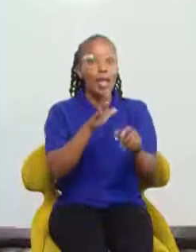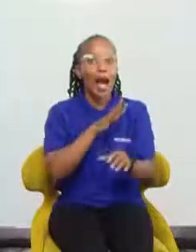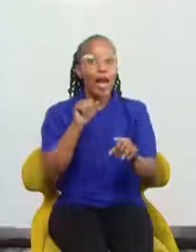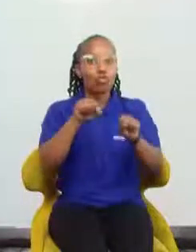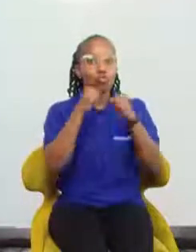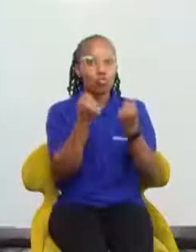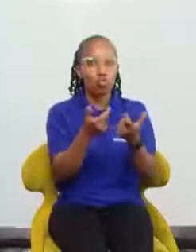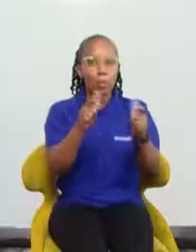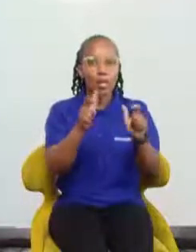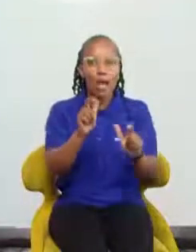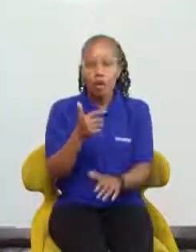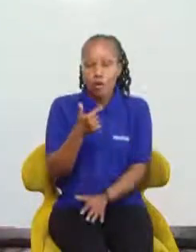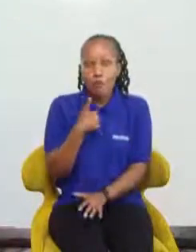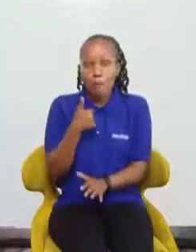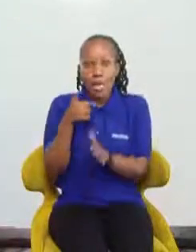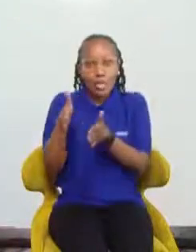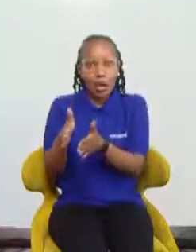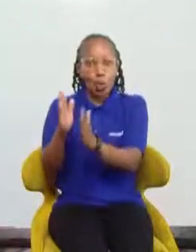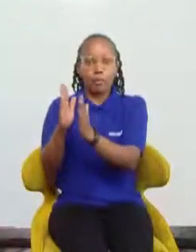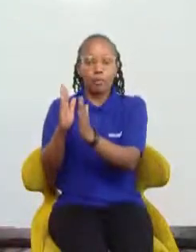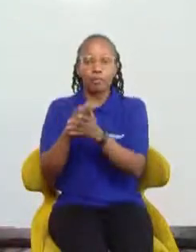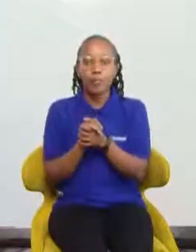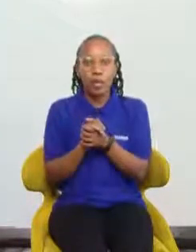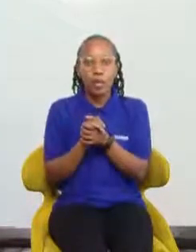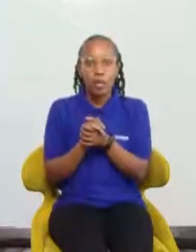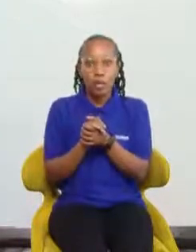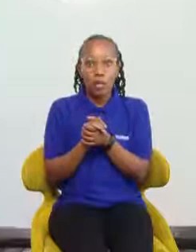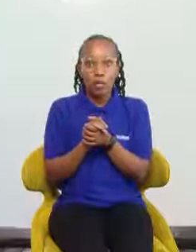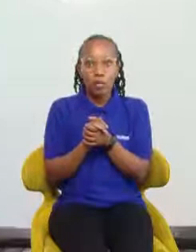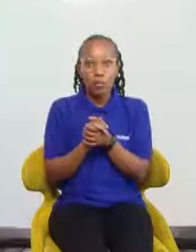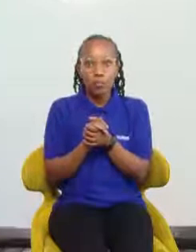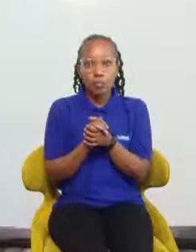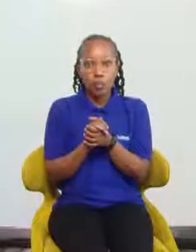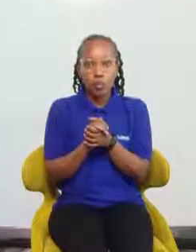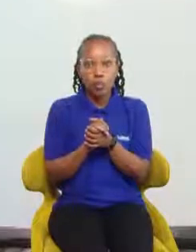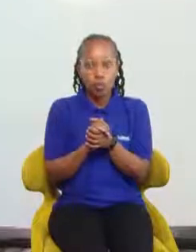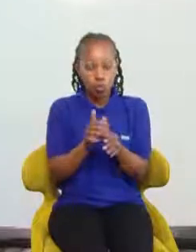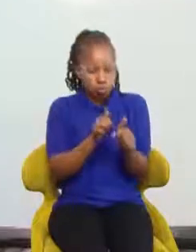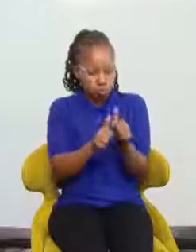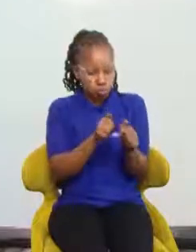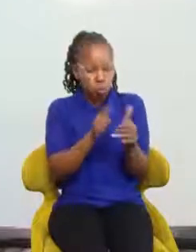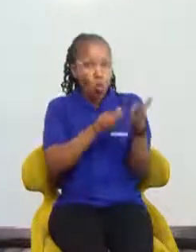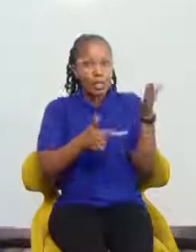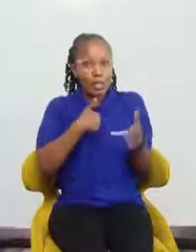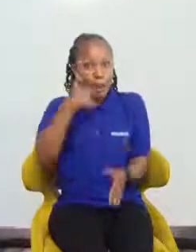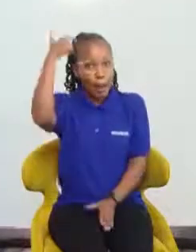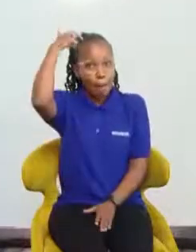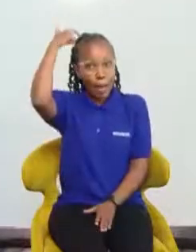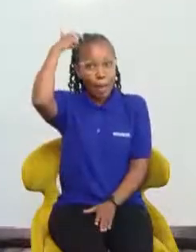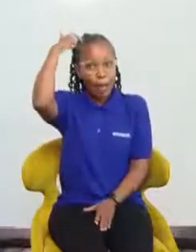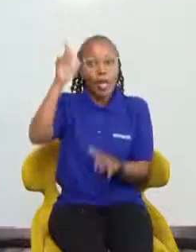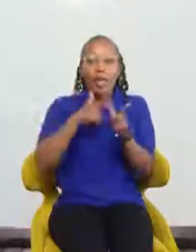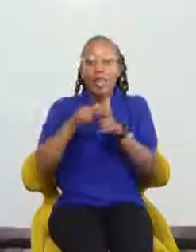me is like my medium. I use that to just, type what's in my mind and in my head. And I get as